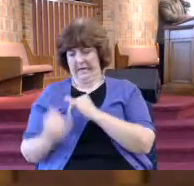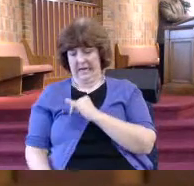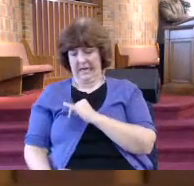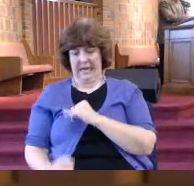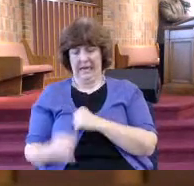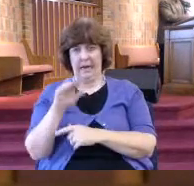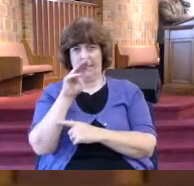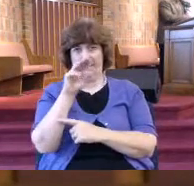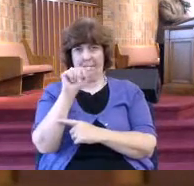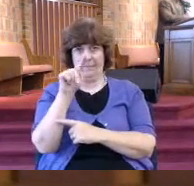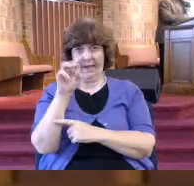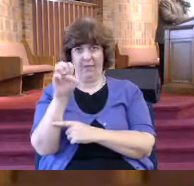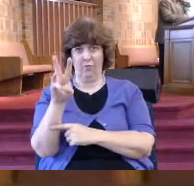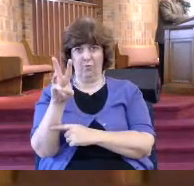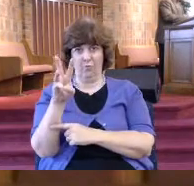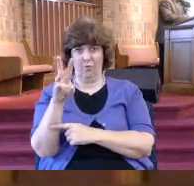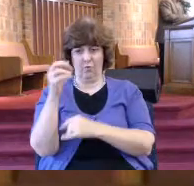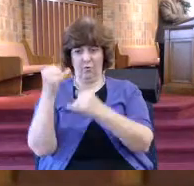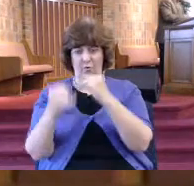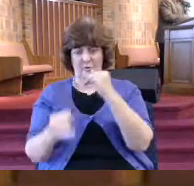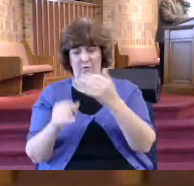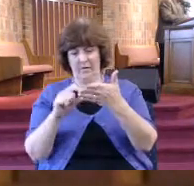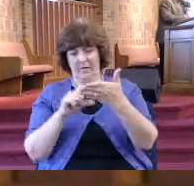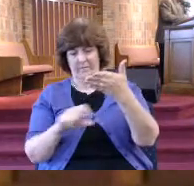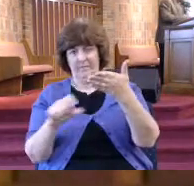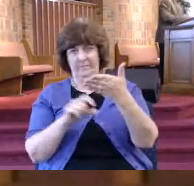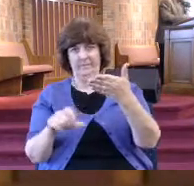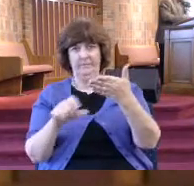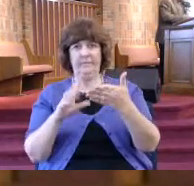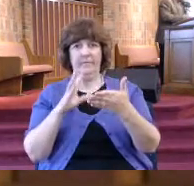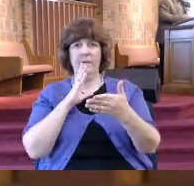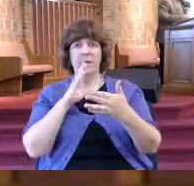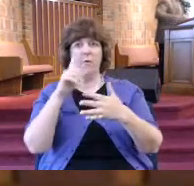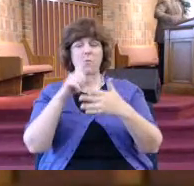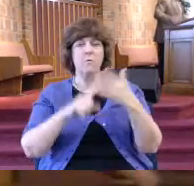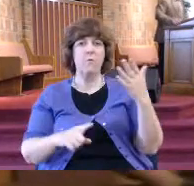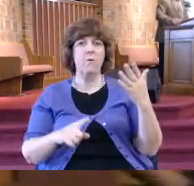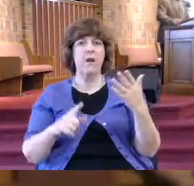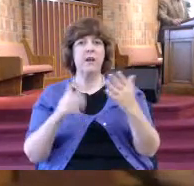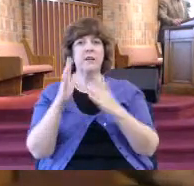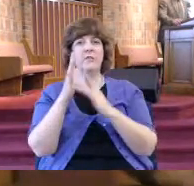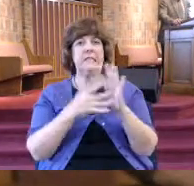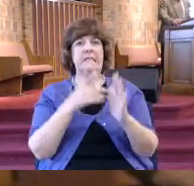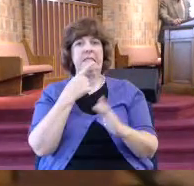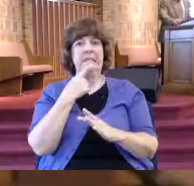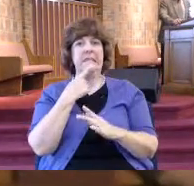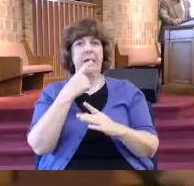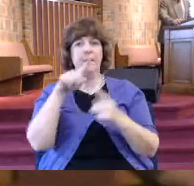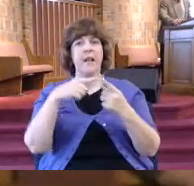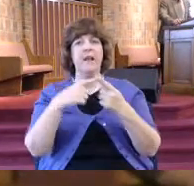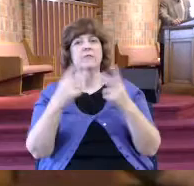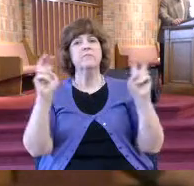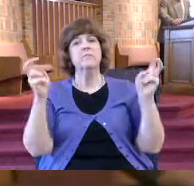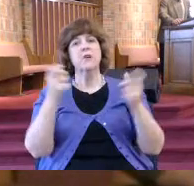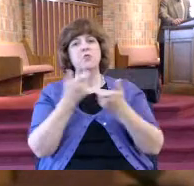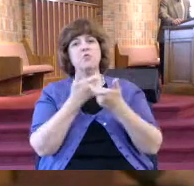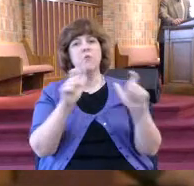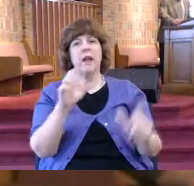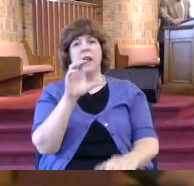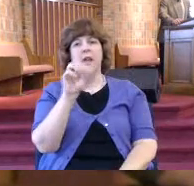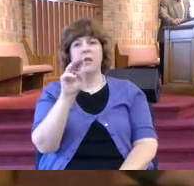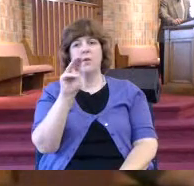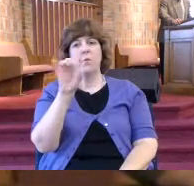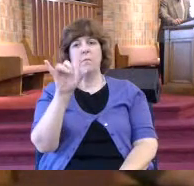Matthew, the words that we sometimes refer to as the Great Commission. And in that Great Commission, Matthew